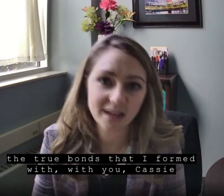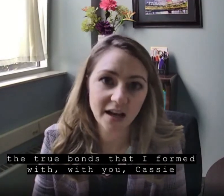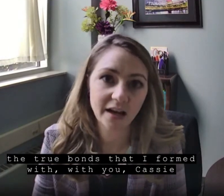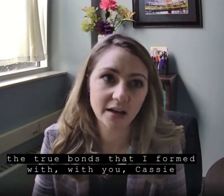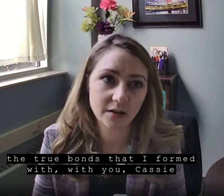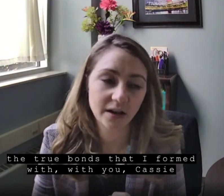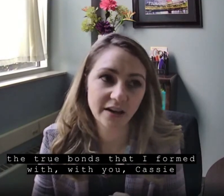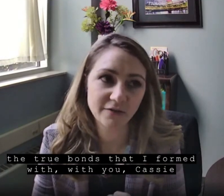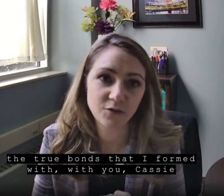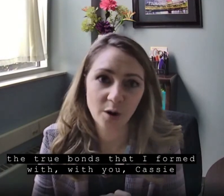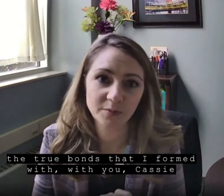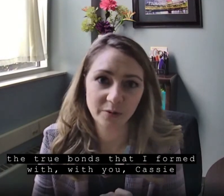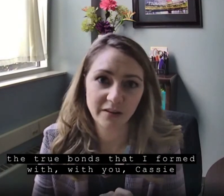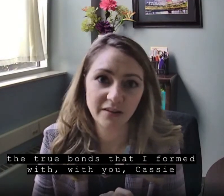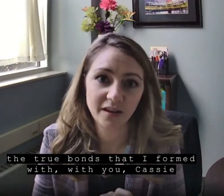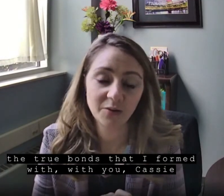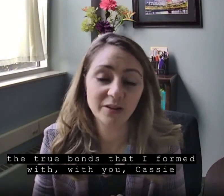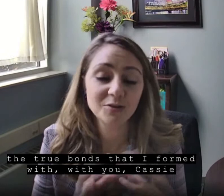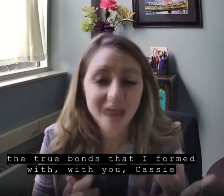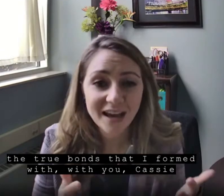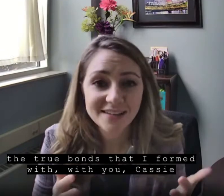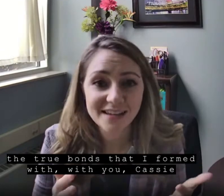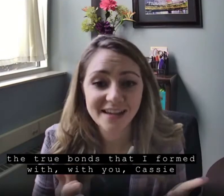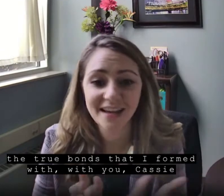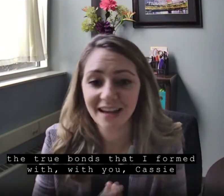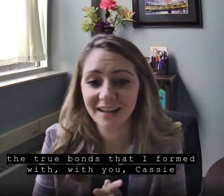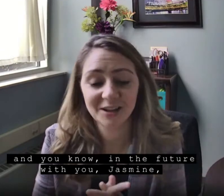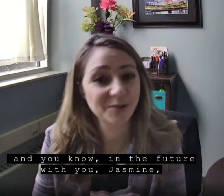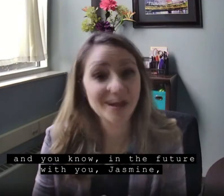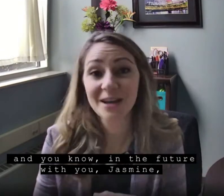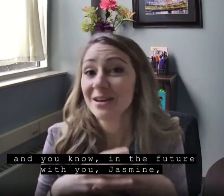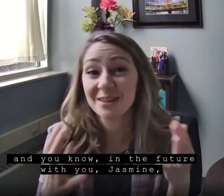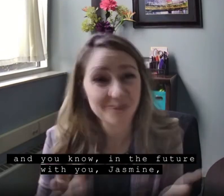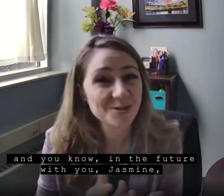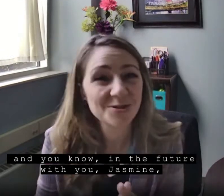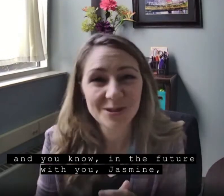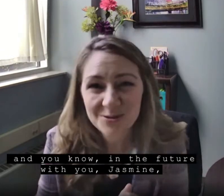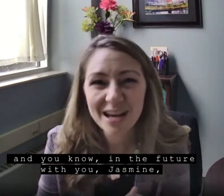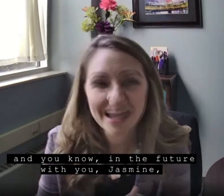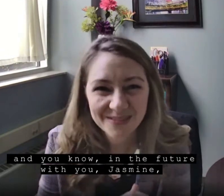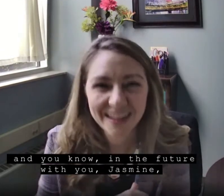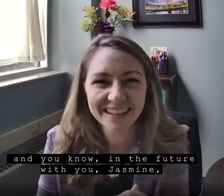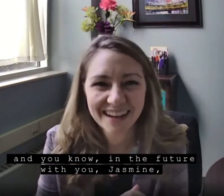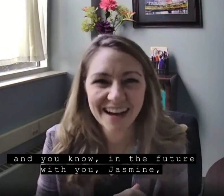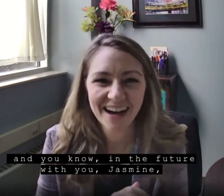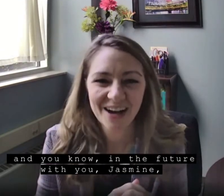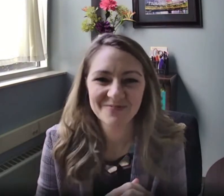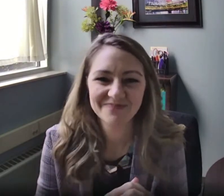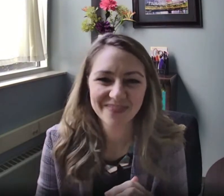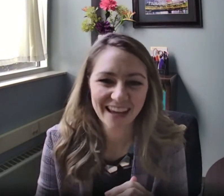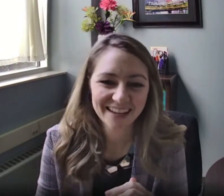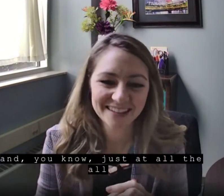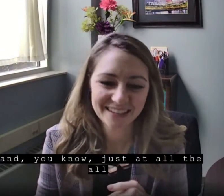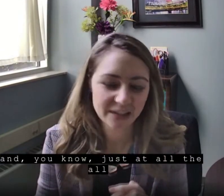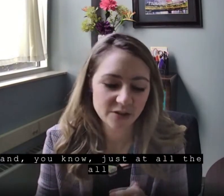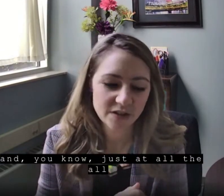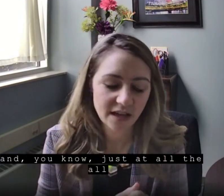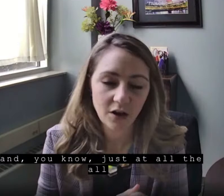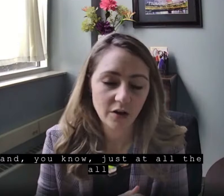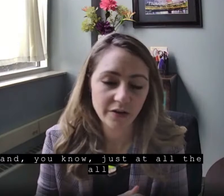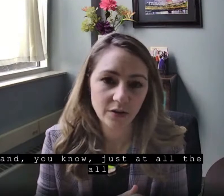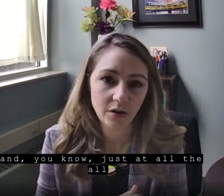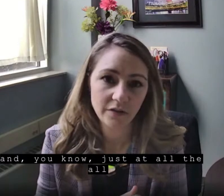true bonds that I've formed with you, Cassie, and in the future with you, Jasmine,